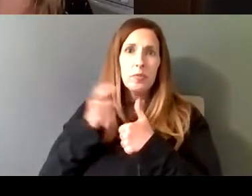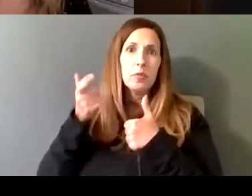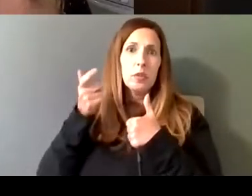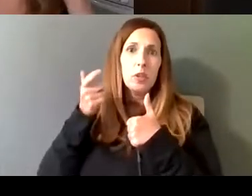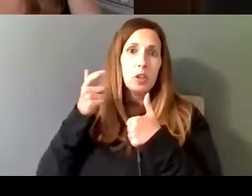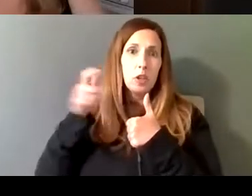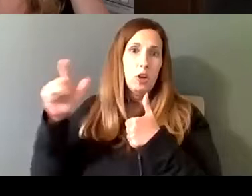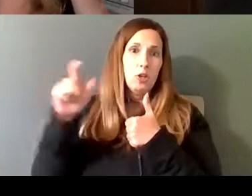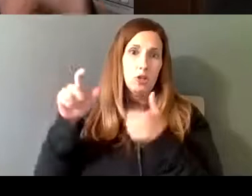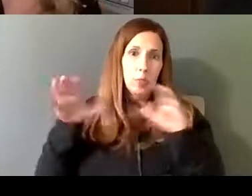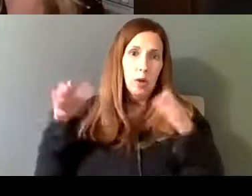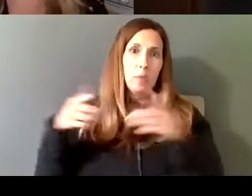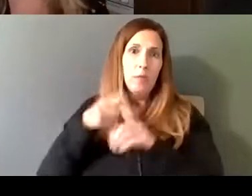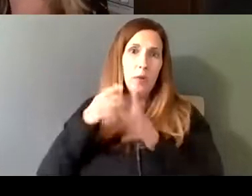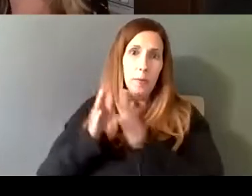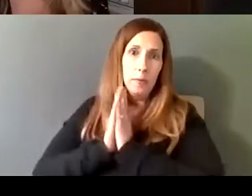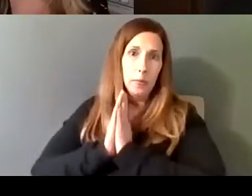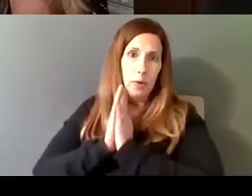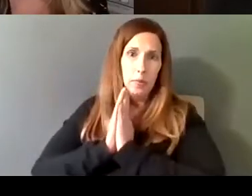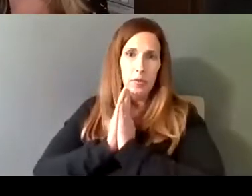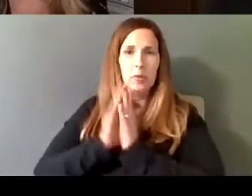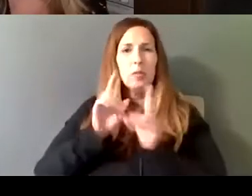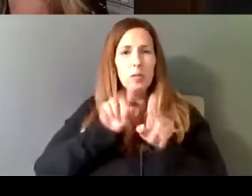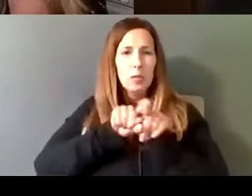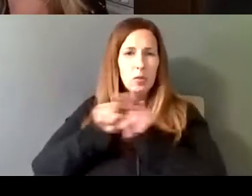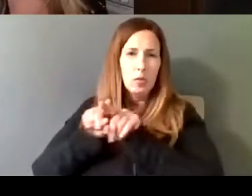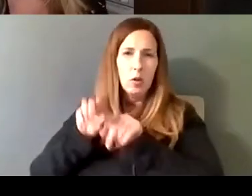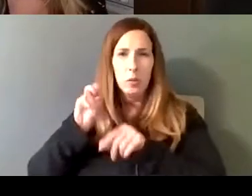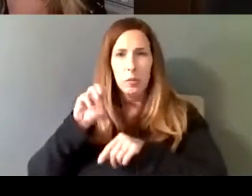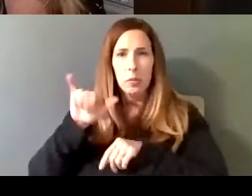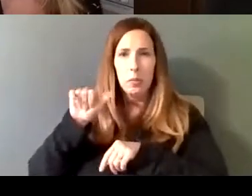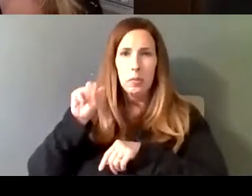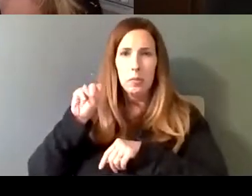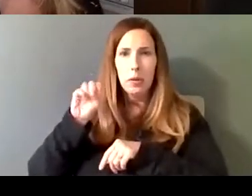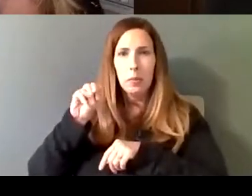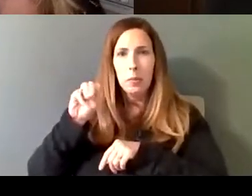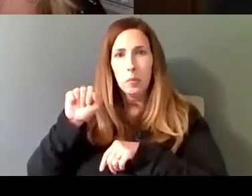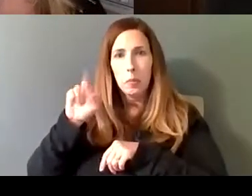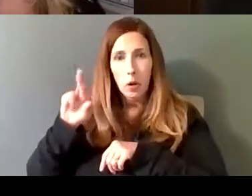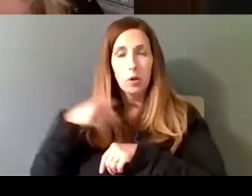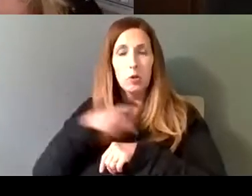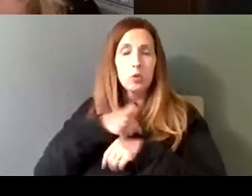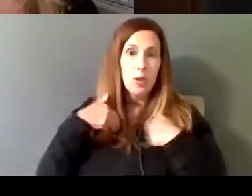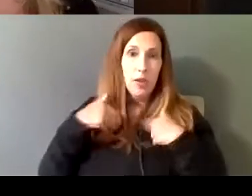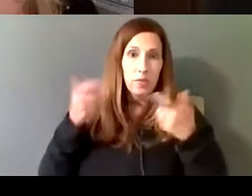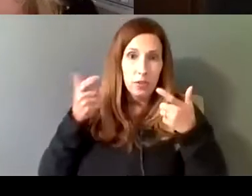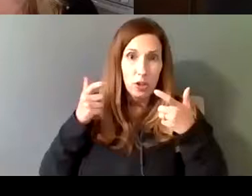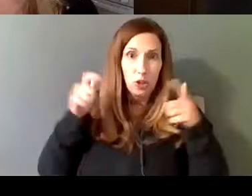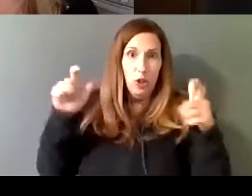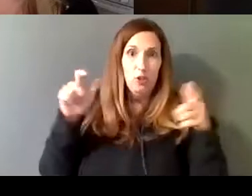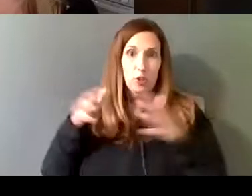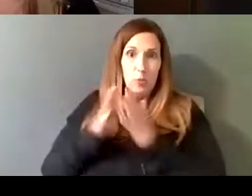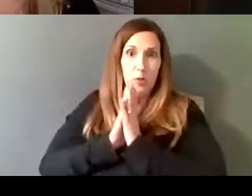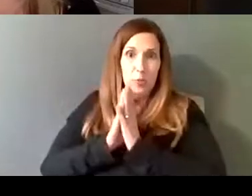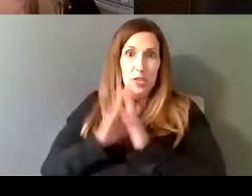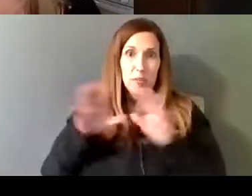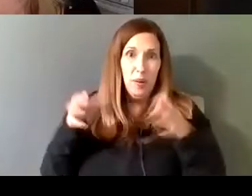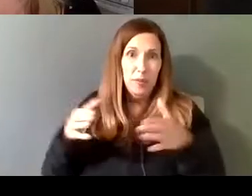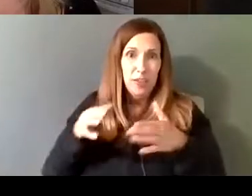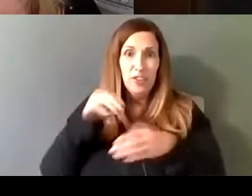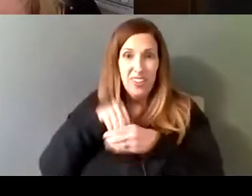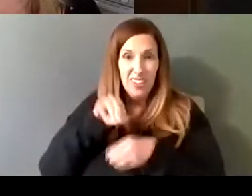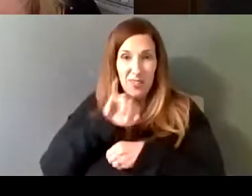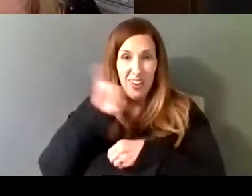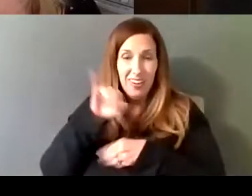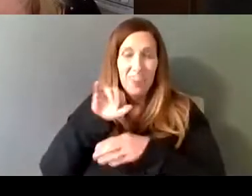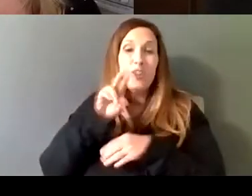from Burma, which is now also known as Myanmar. So Indianapolis actually has the largest Burmese population in the United States, which is really awesome.